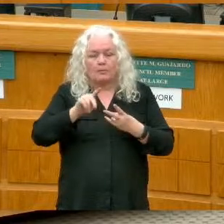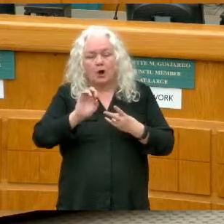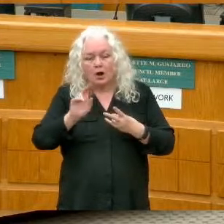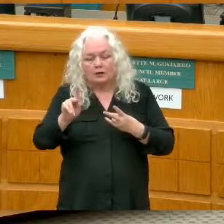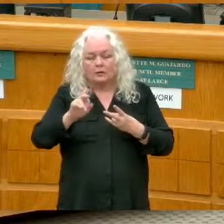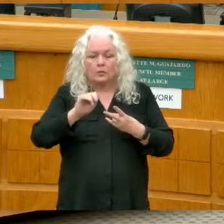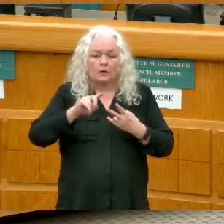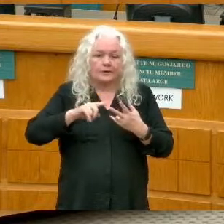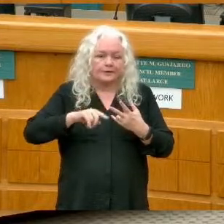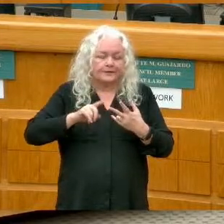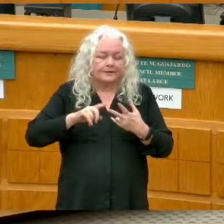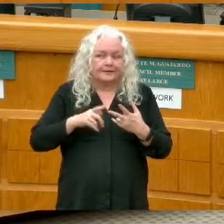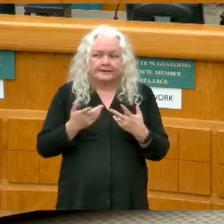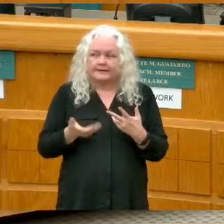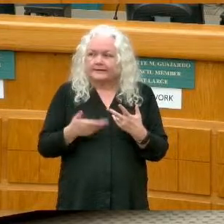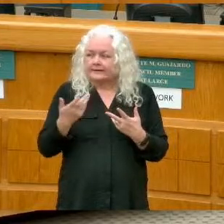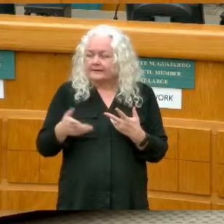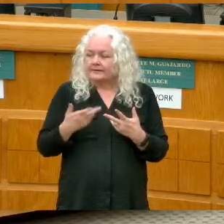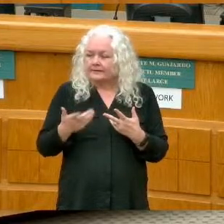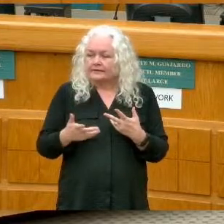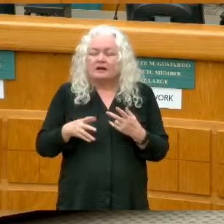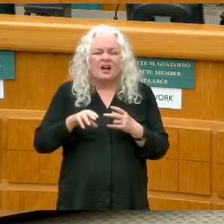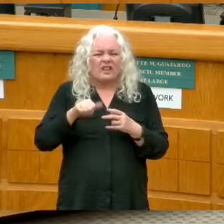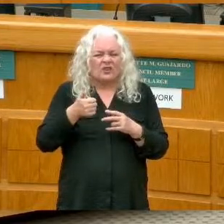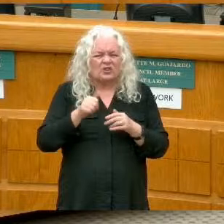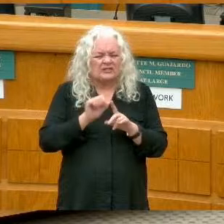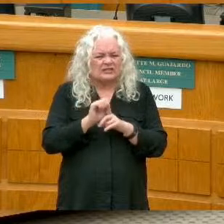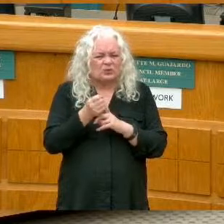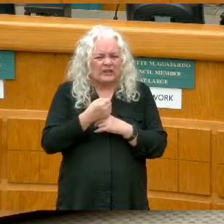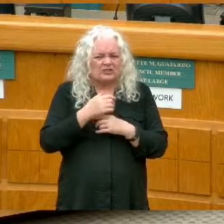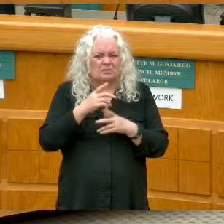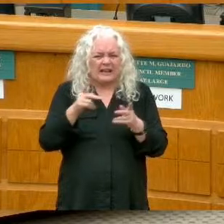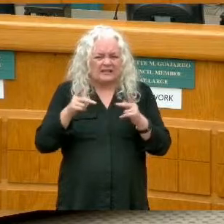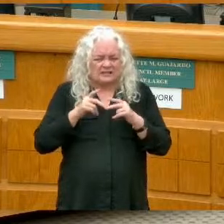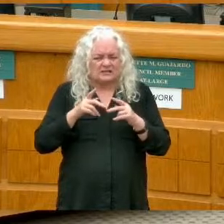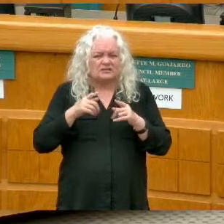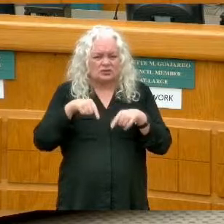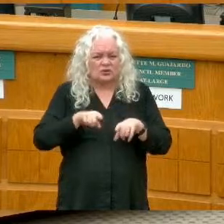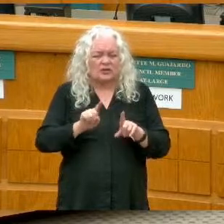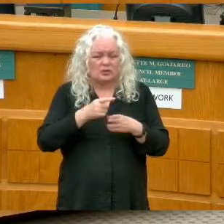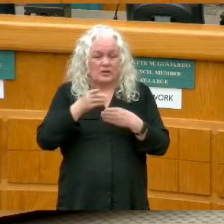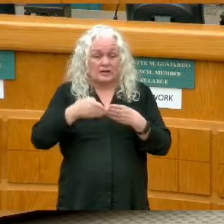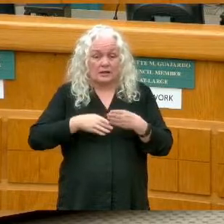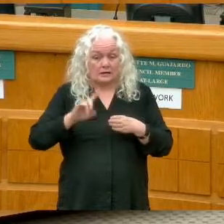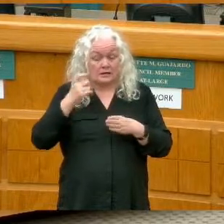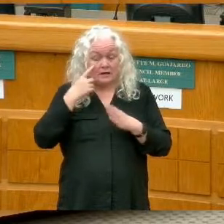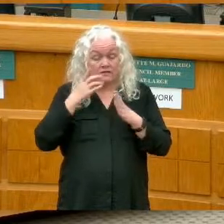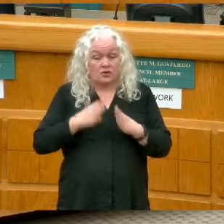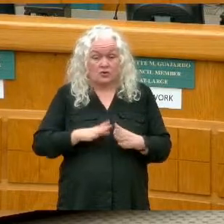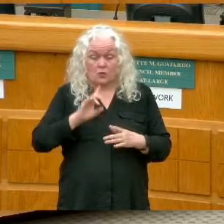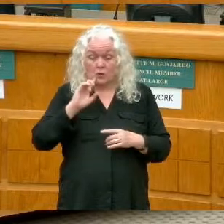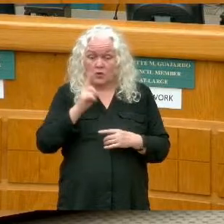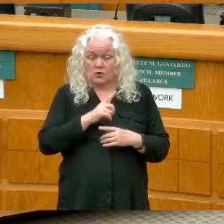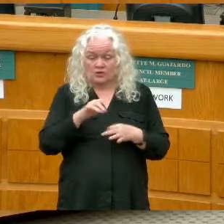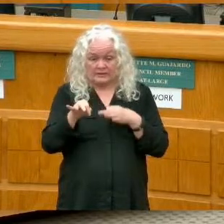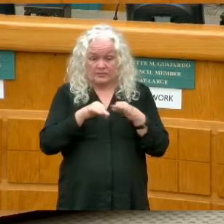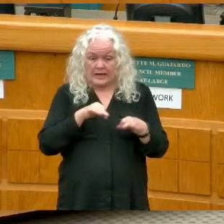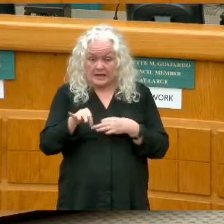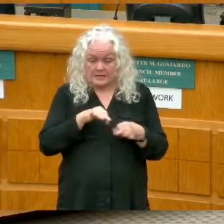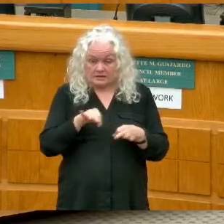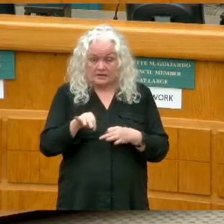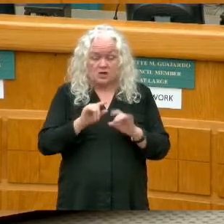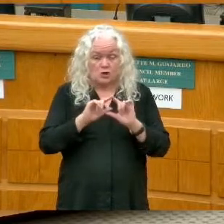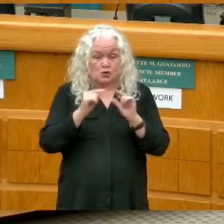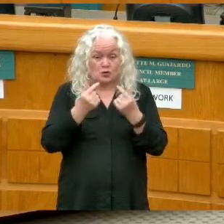even in other settings over the weekend. So the governor's orders state that groups should